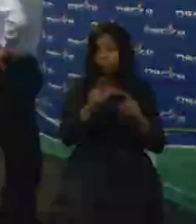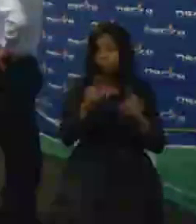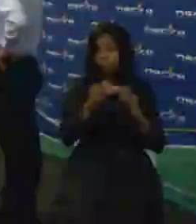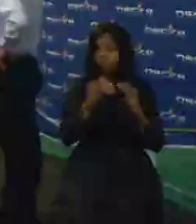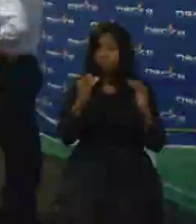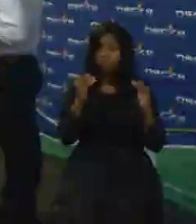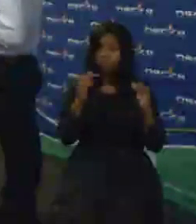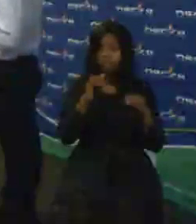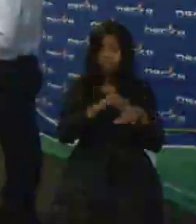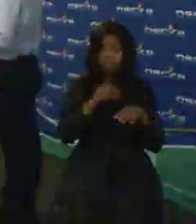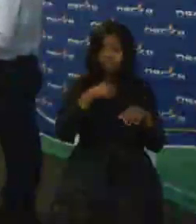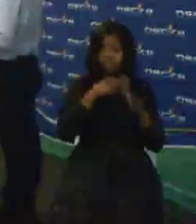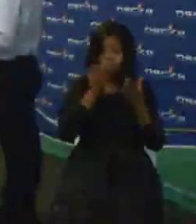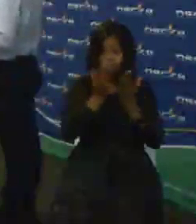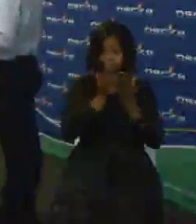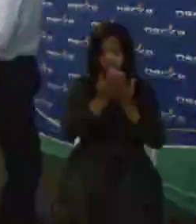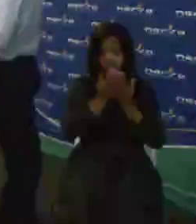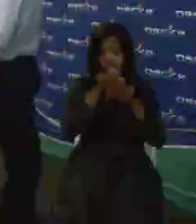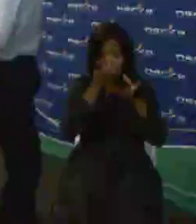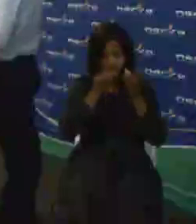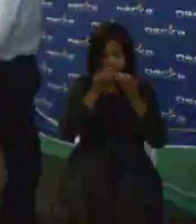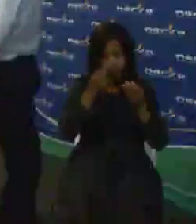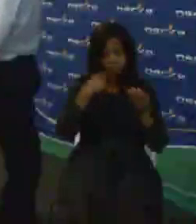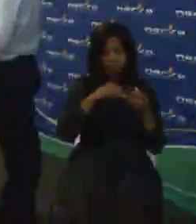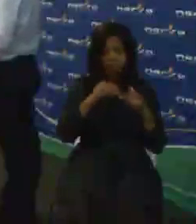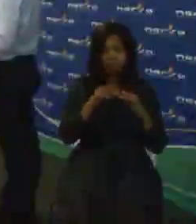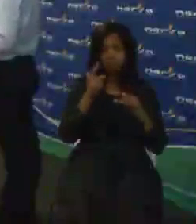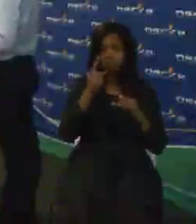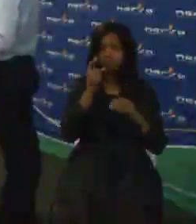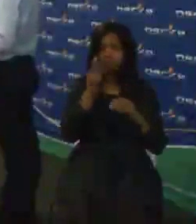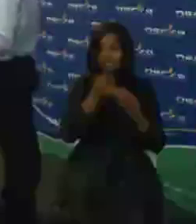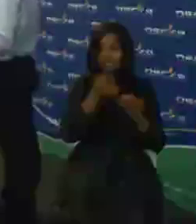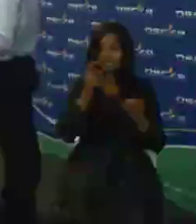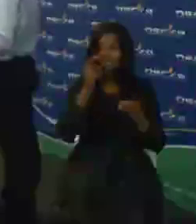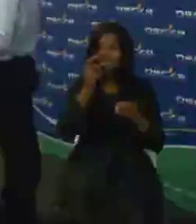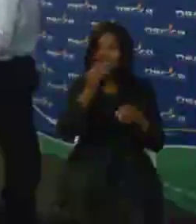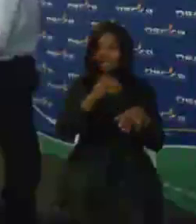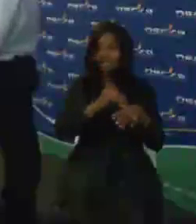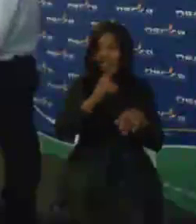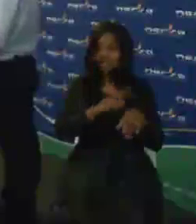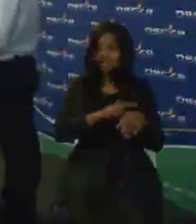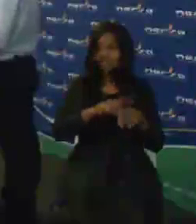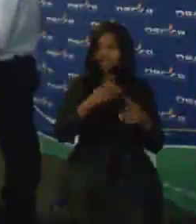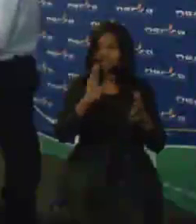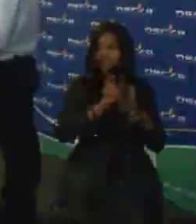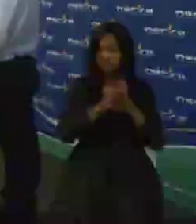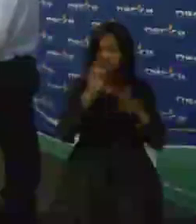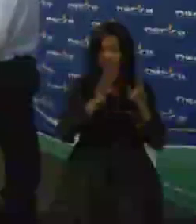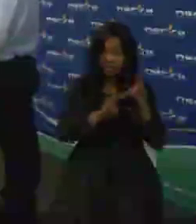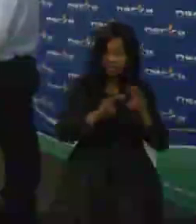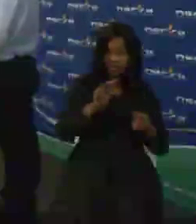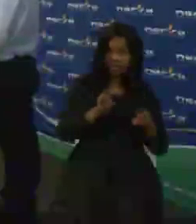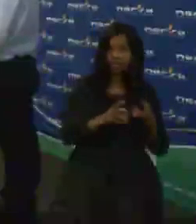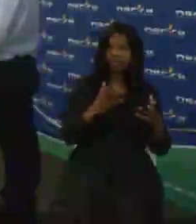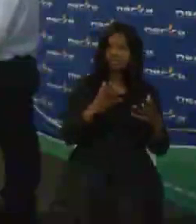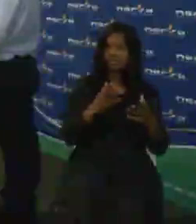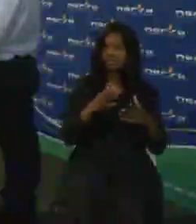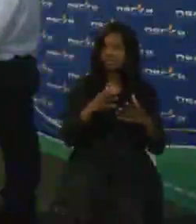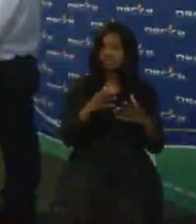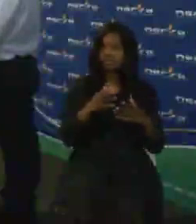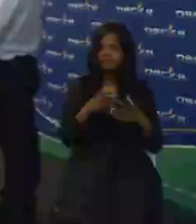us academics have the boring job of only being able to check one thing at a time and analyzing it as such. So